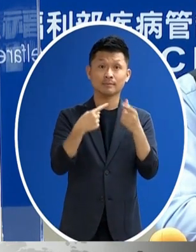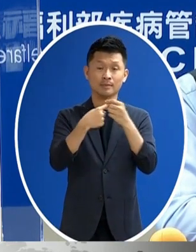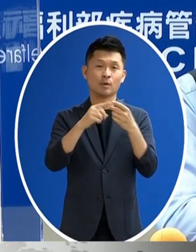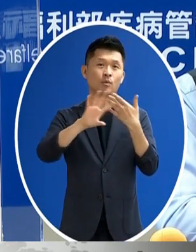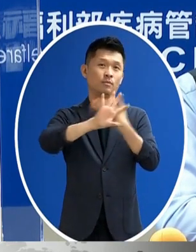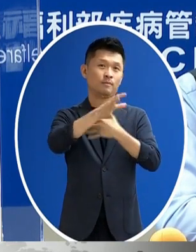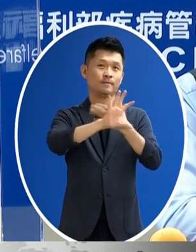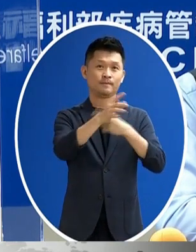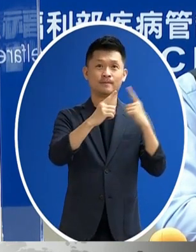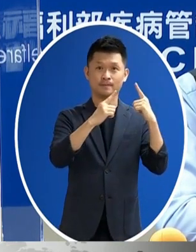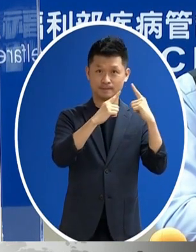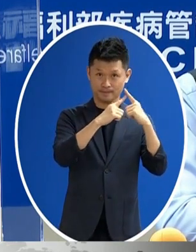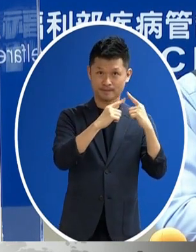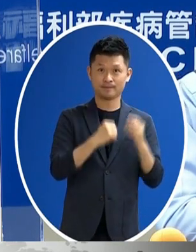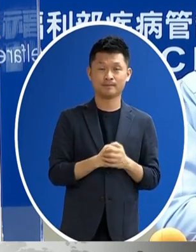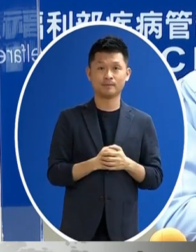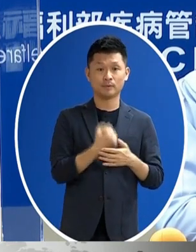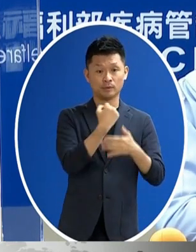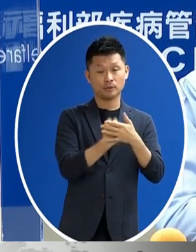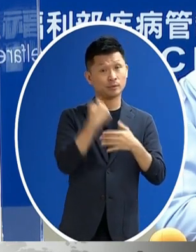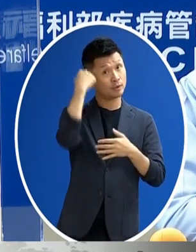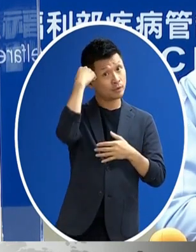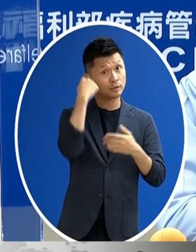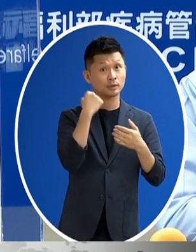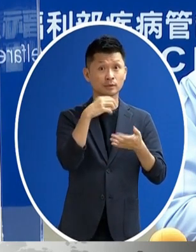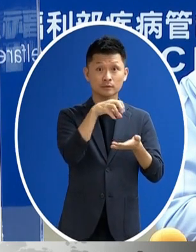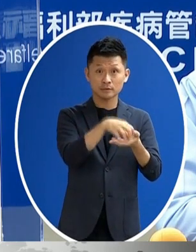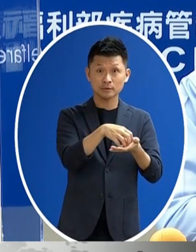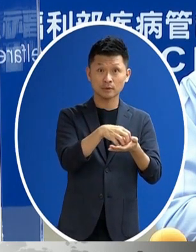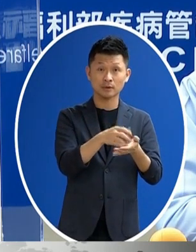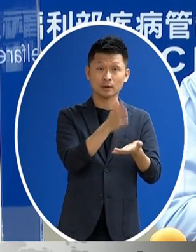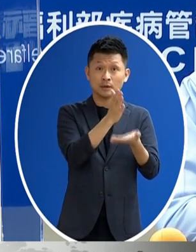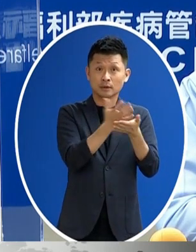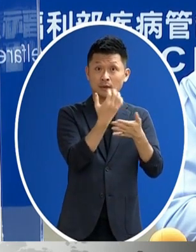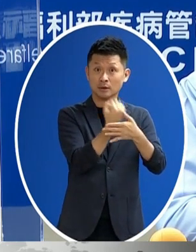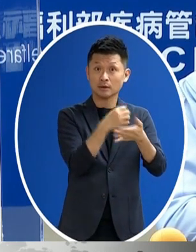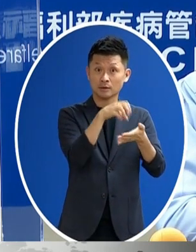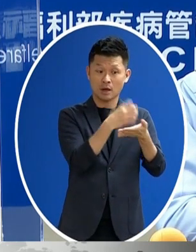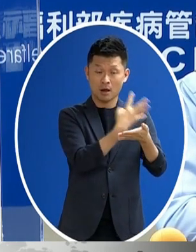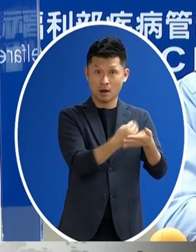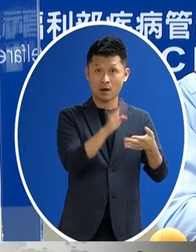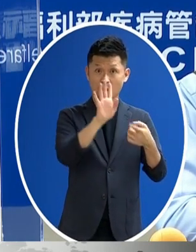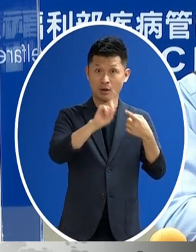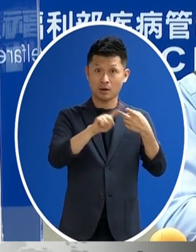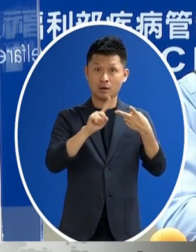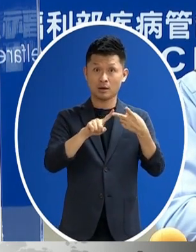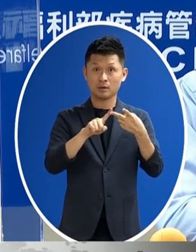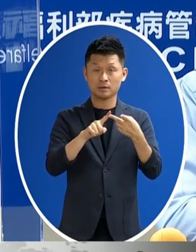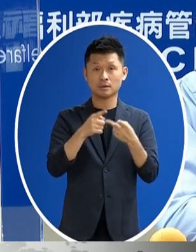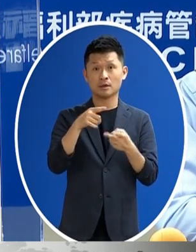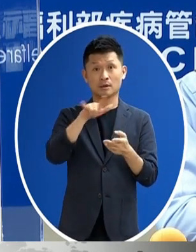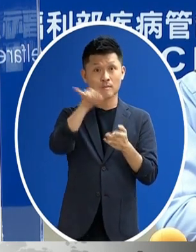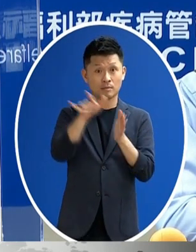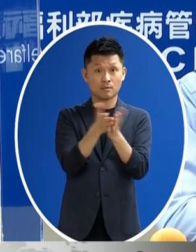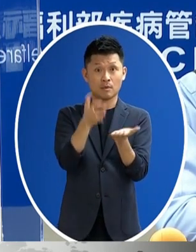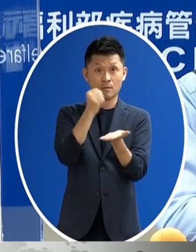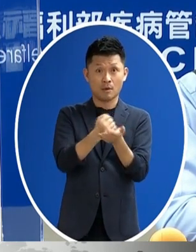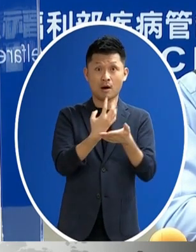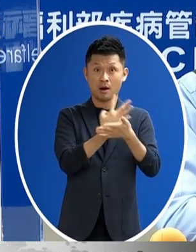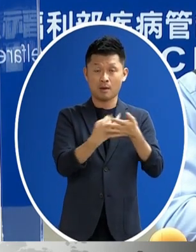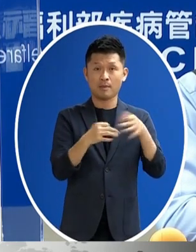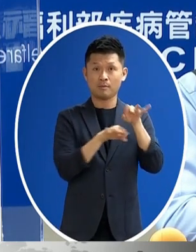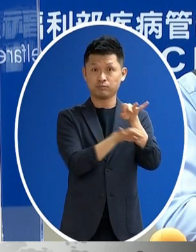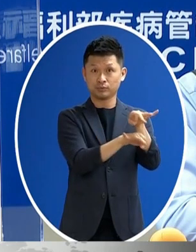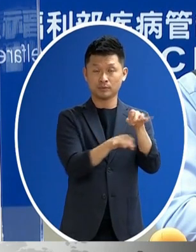with a uniform ID number and passport number on the ARC or visitor visas. The second group is PRC nationals